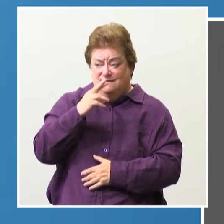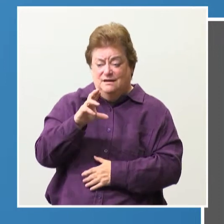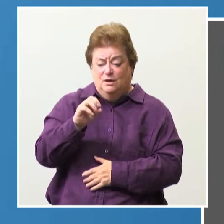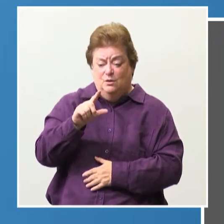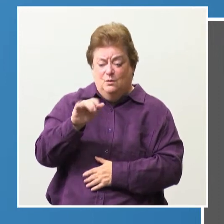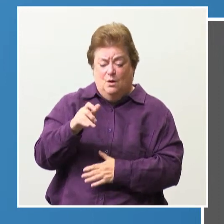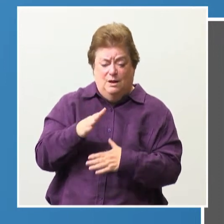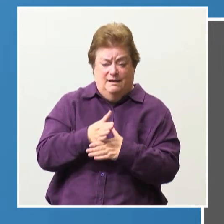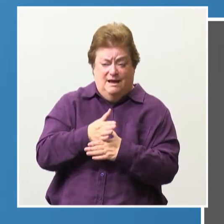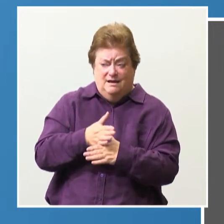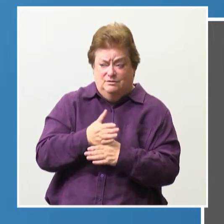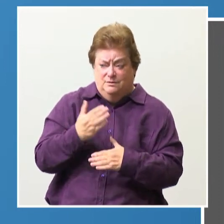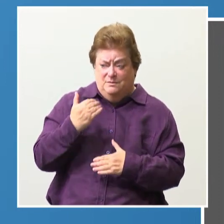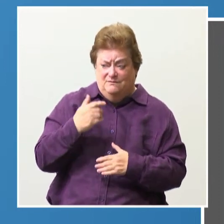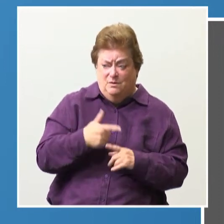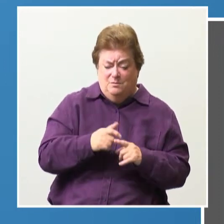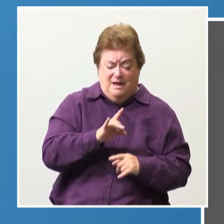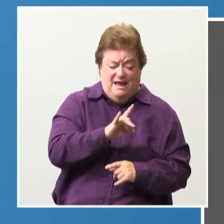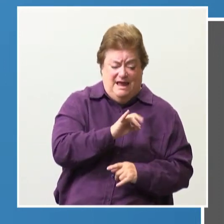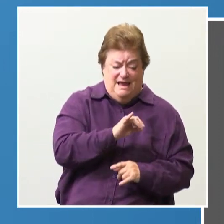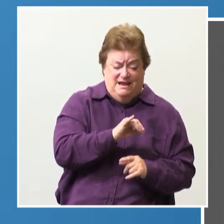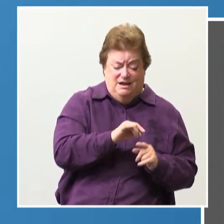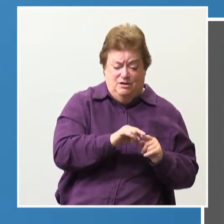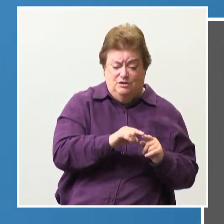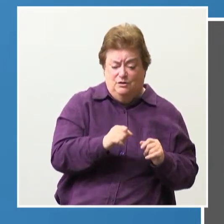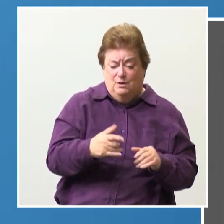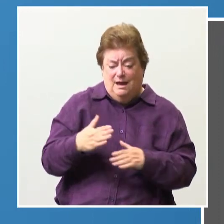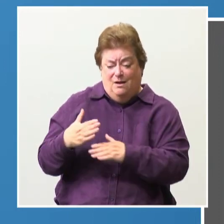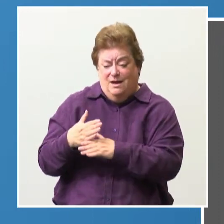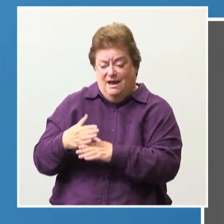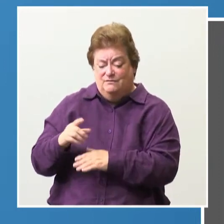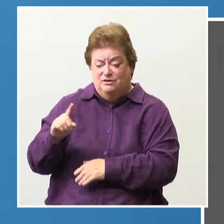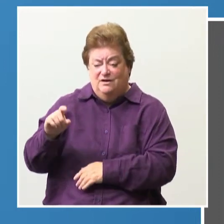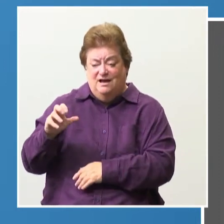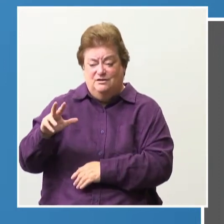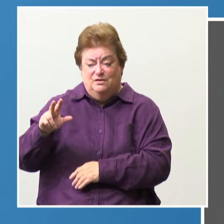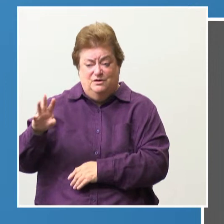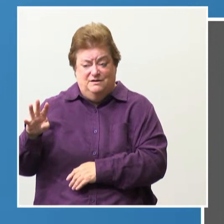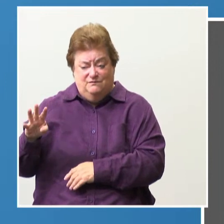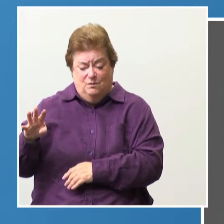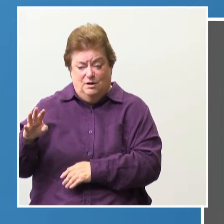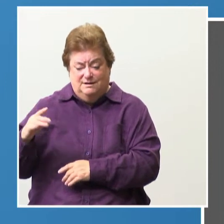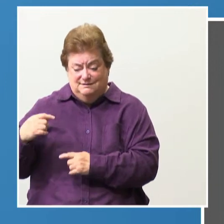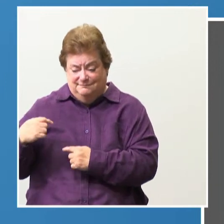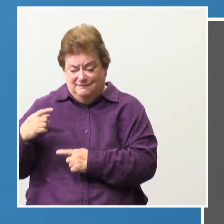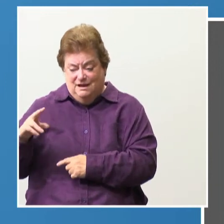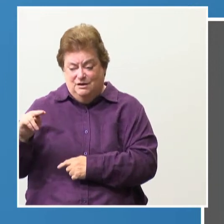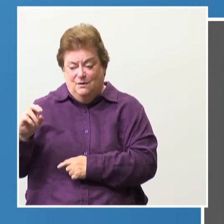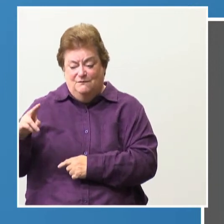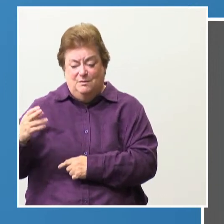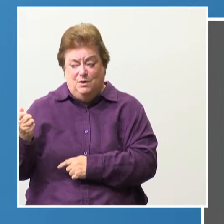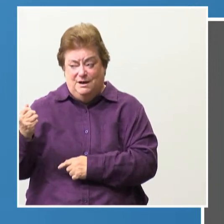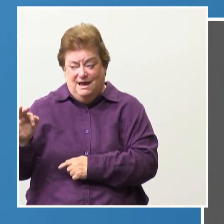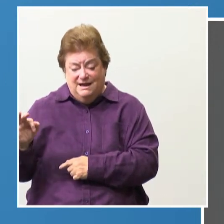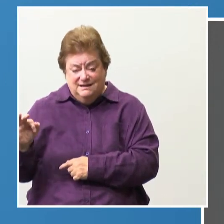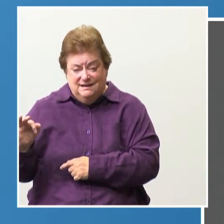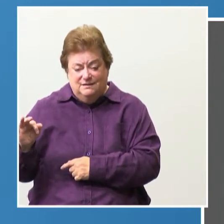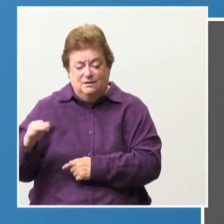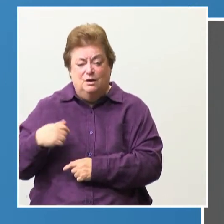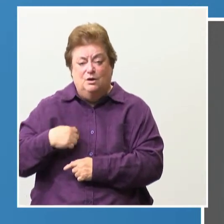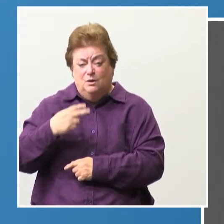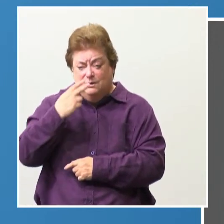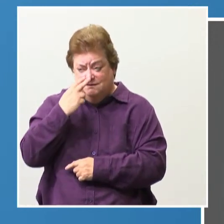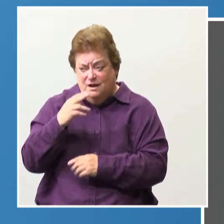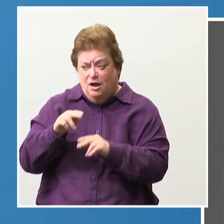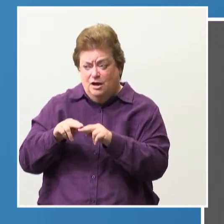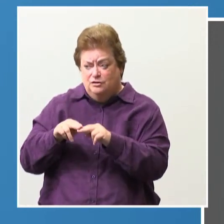average increase from 80 cases a day to an average of 134 cases on November 19th. We did see a